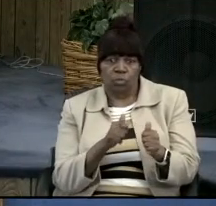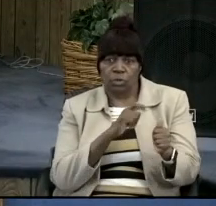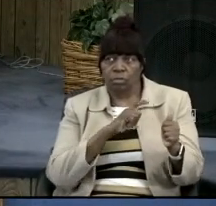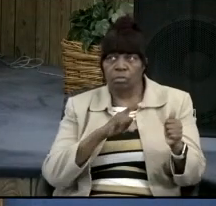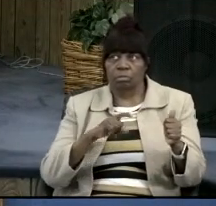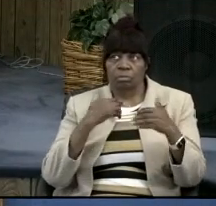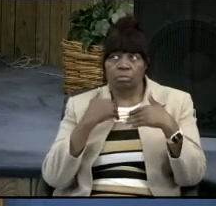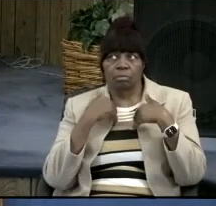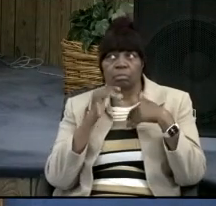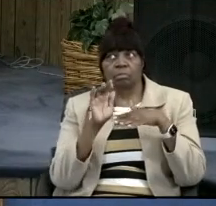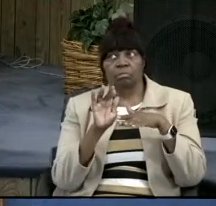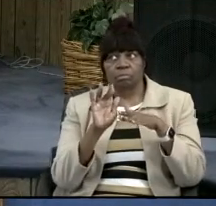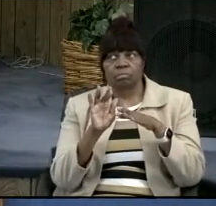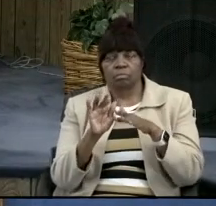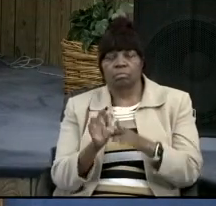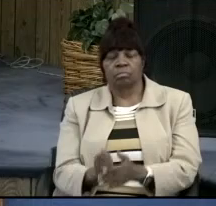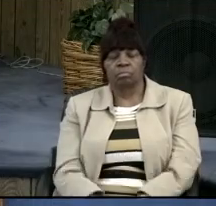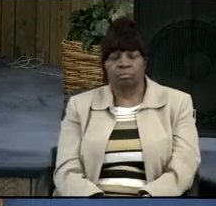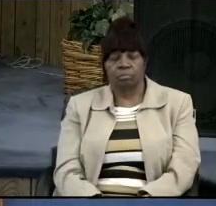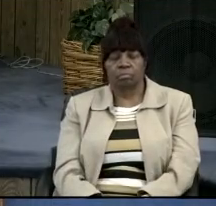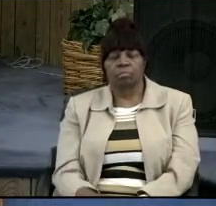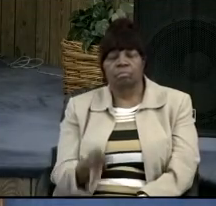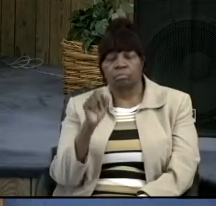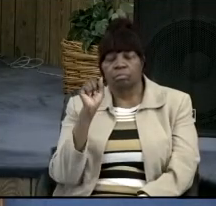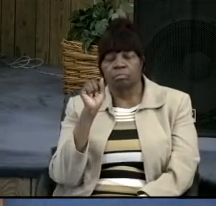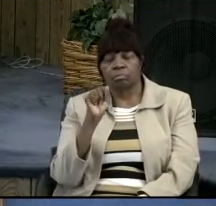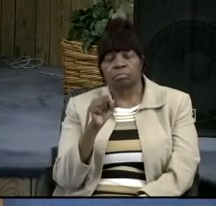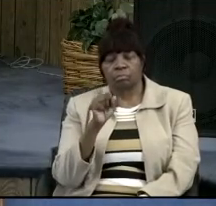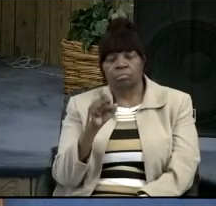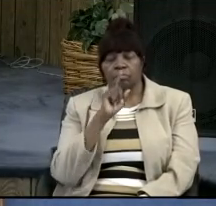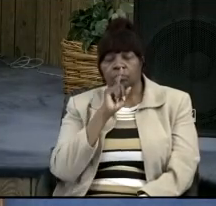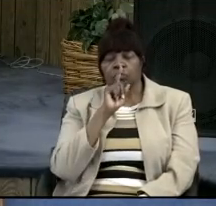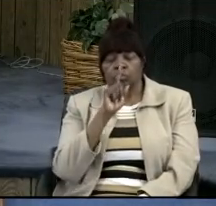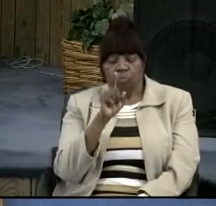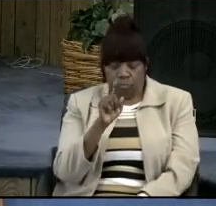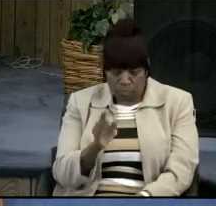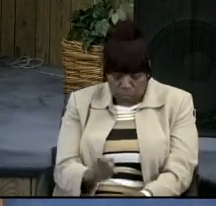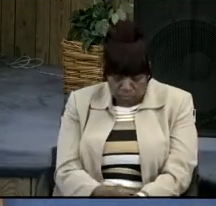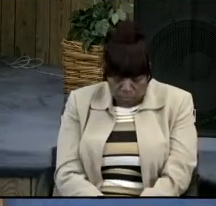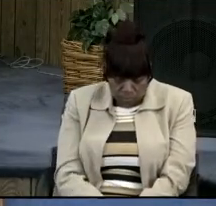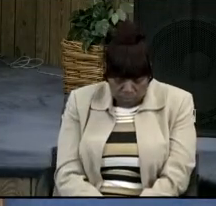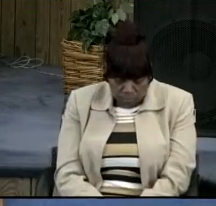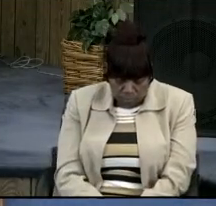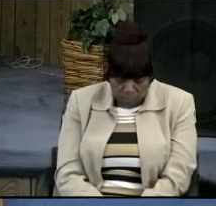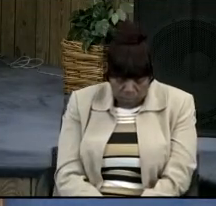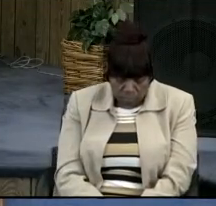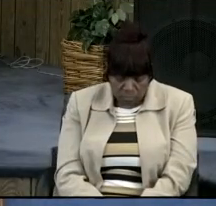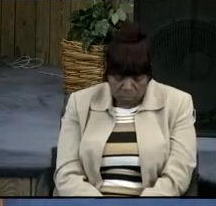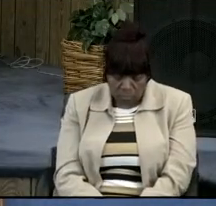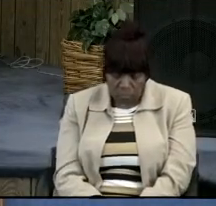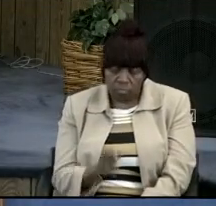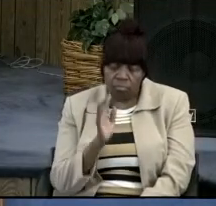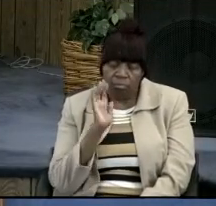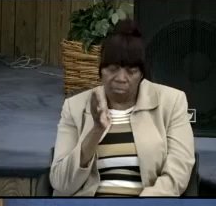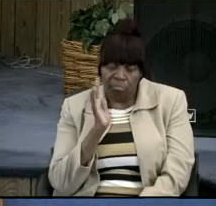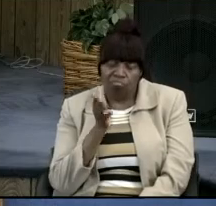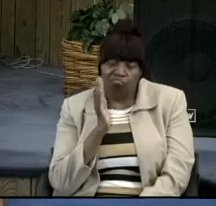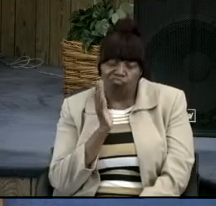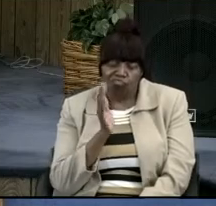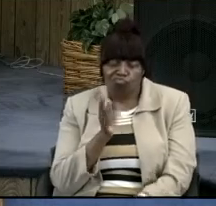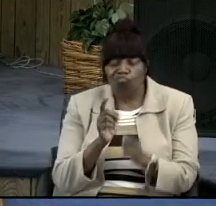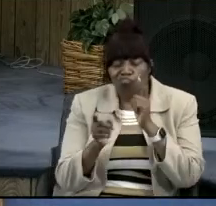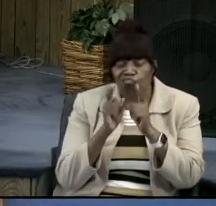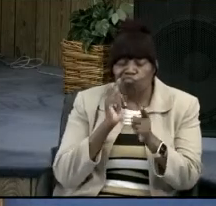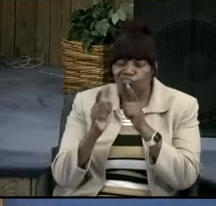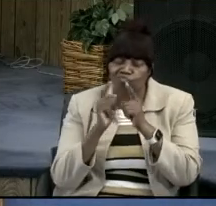Lord have mercy. Yes, indeed. So I talked to Micah, talked to Micah, talked. Talk to